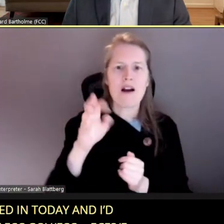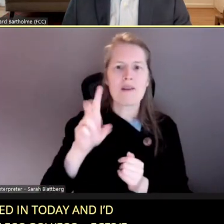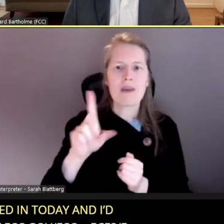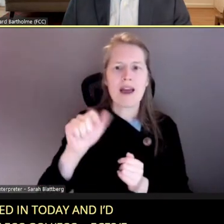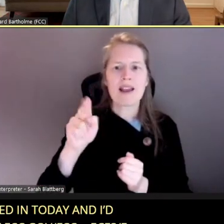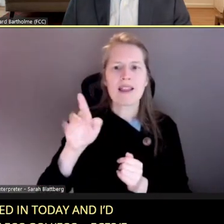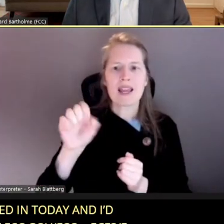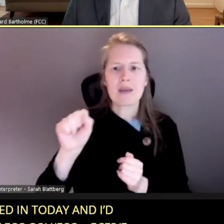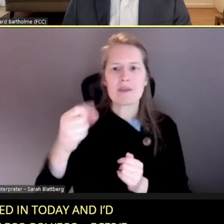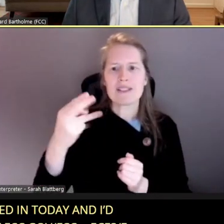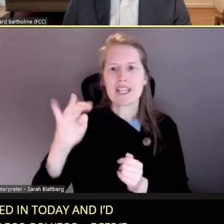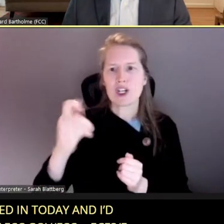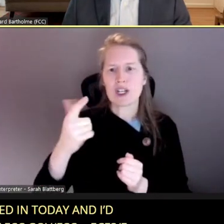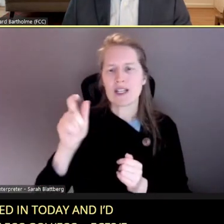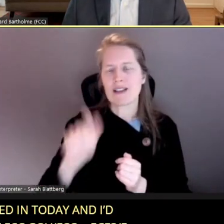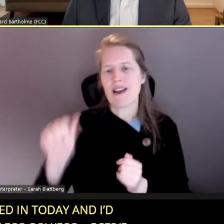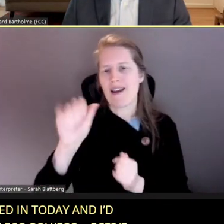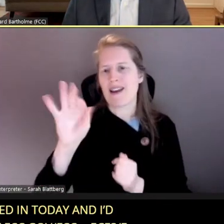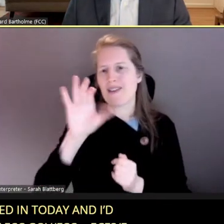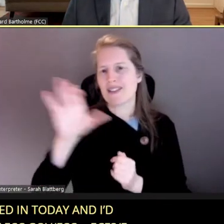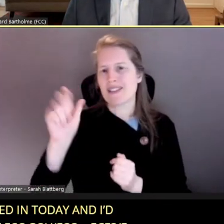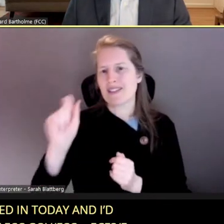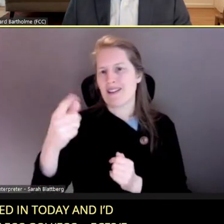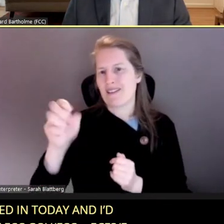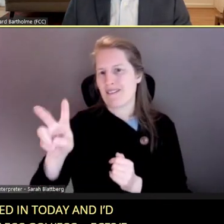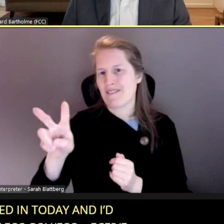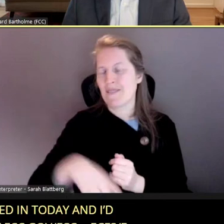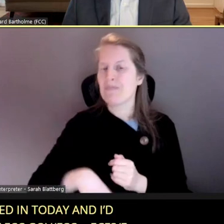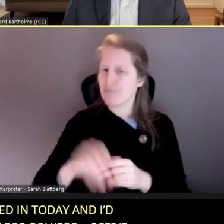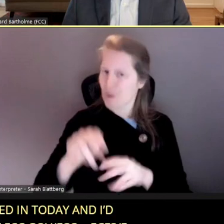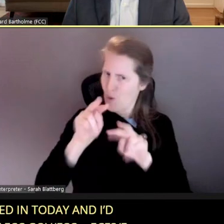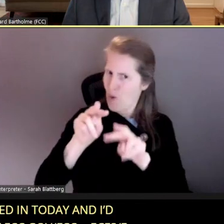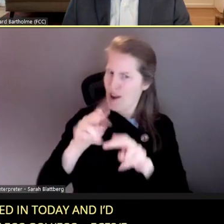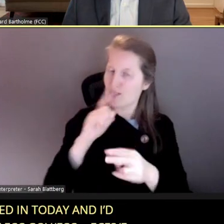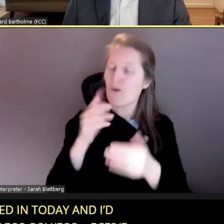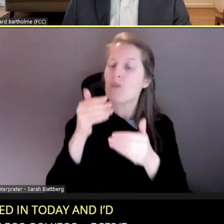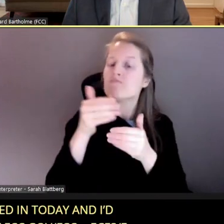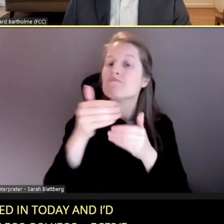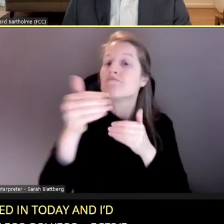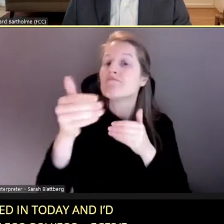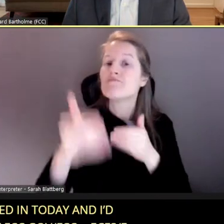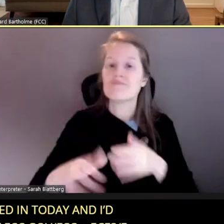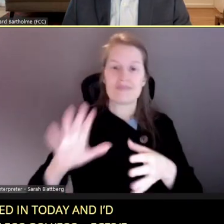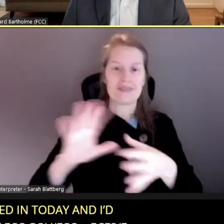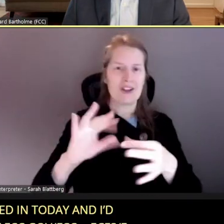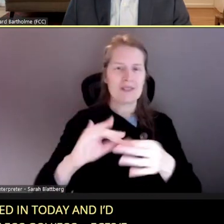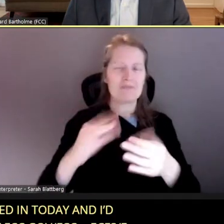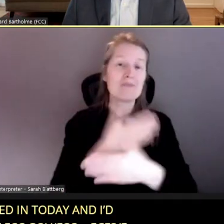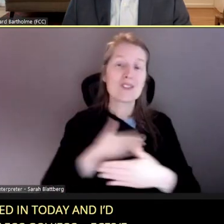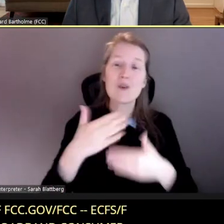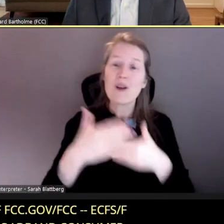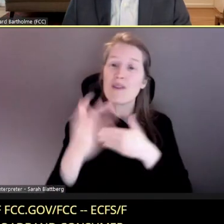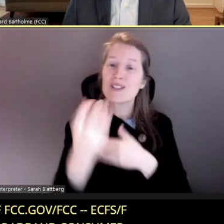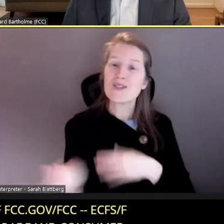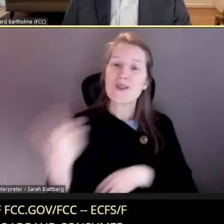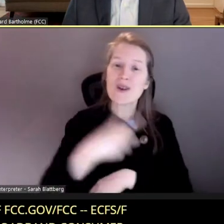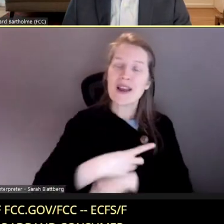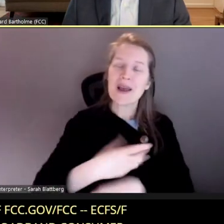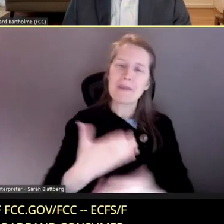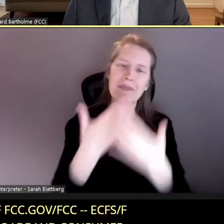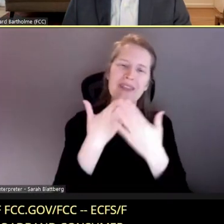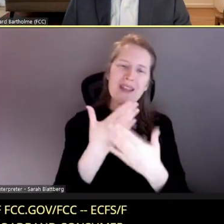broadbandlabelshearing@fcc.gov. And please stay tuned for future announcements about upcoming hearings, and enjoy the rest of your day. Thank you.